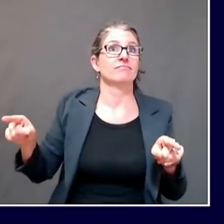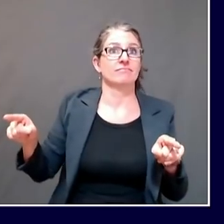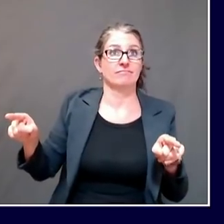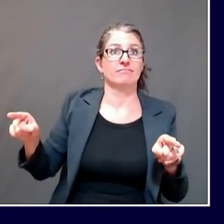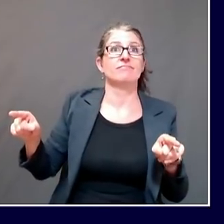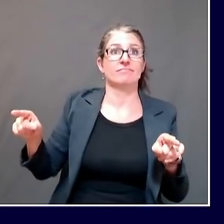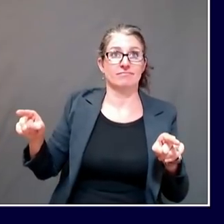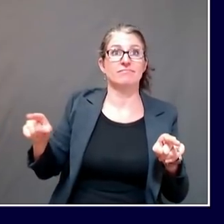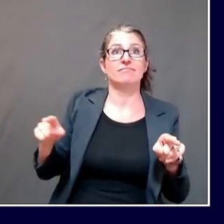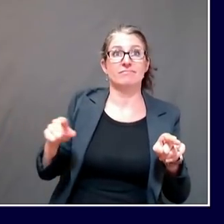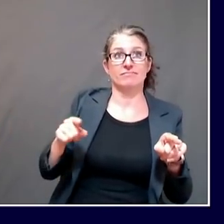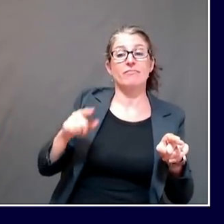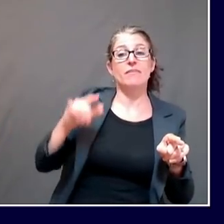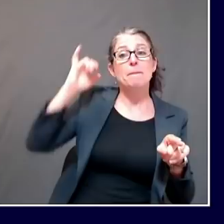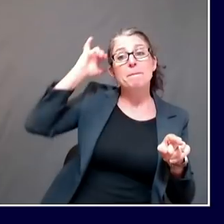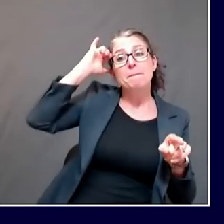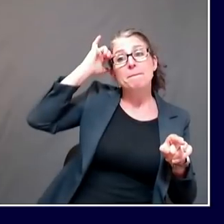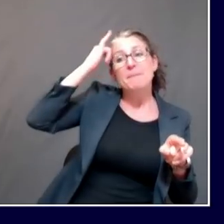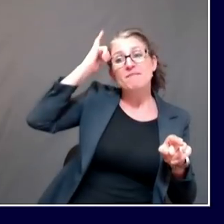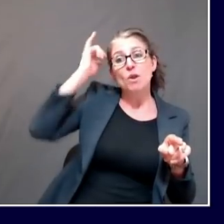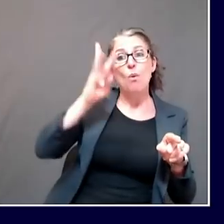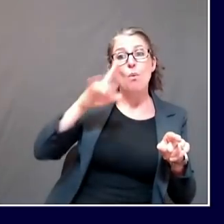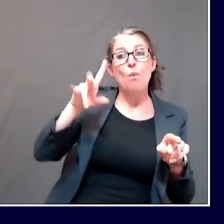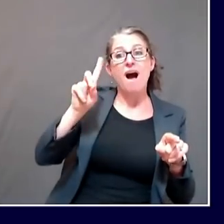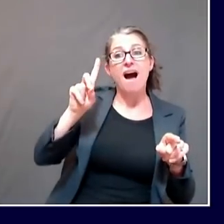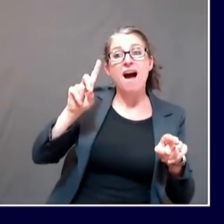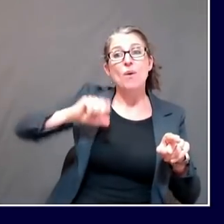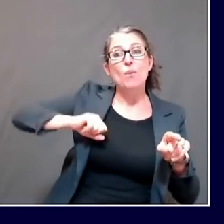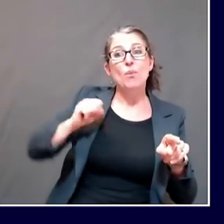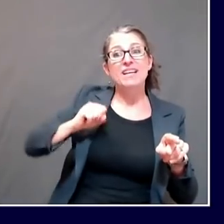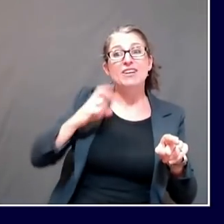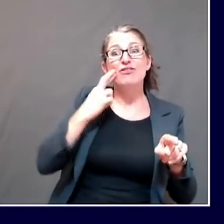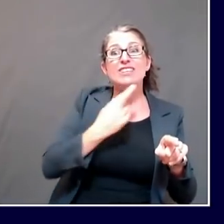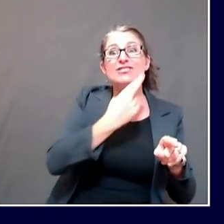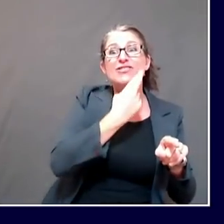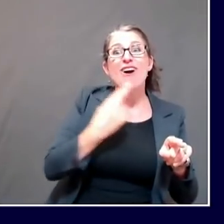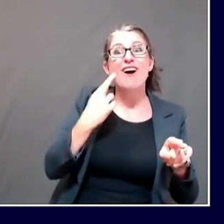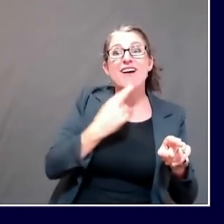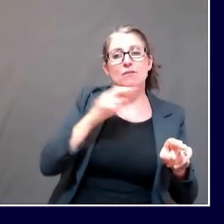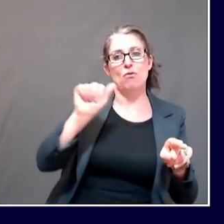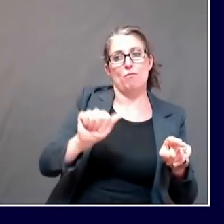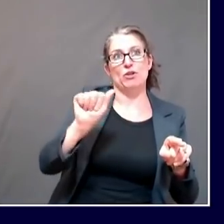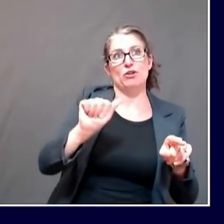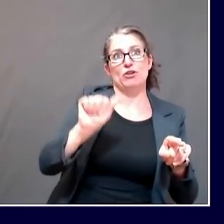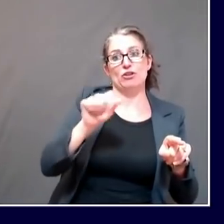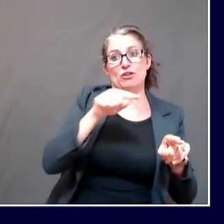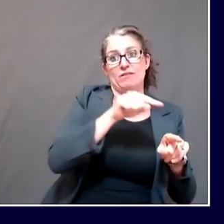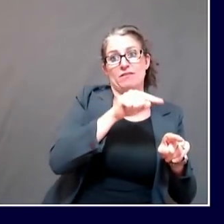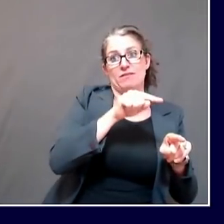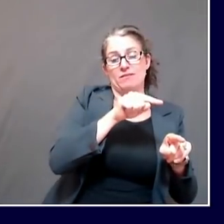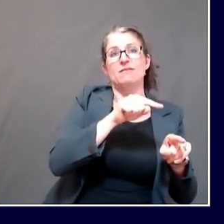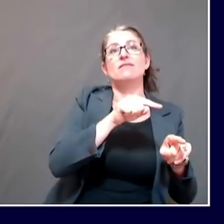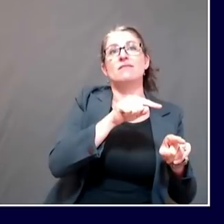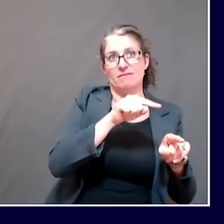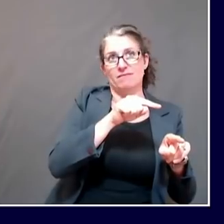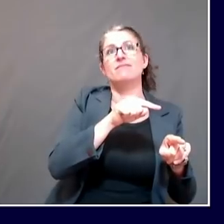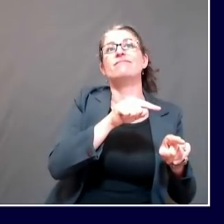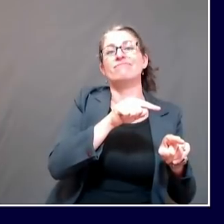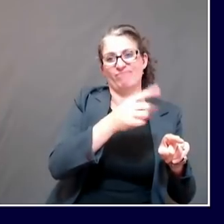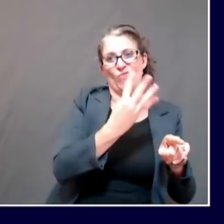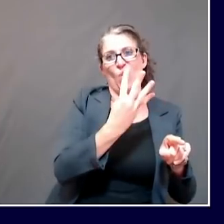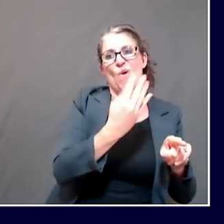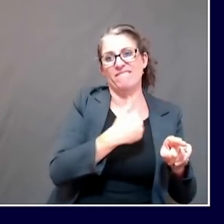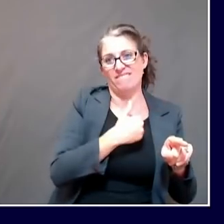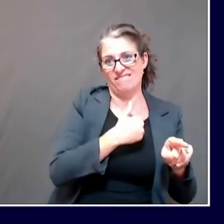Wild Wings in Auburn, where Maine CDC also opened up an epidemiological investigation after detecting 4 cases